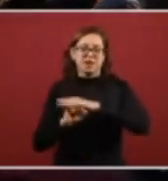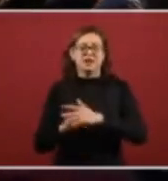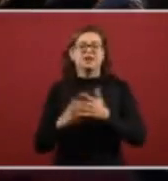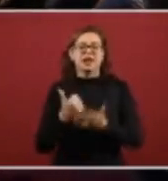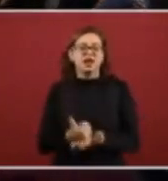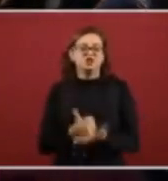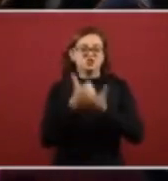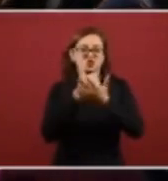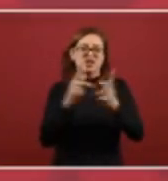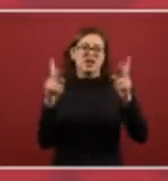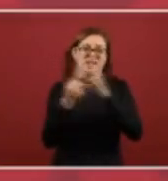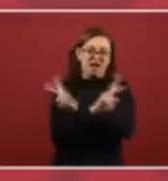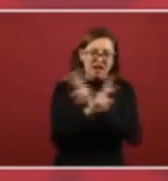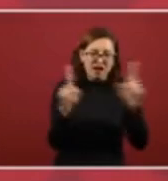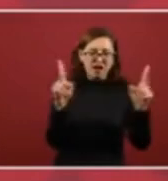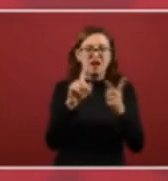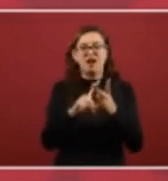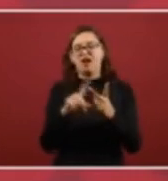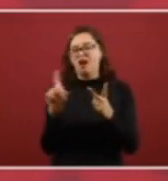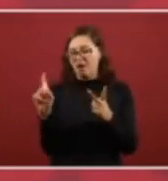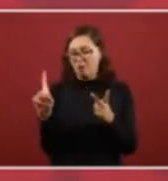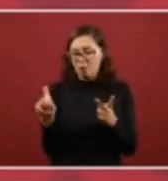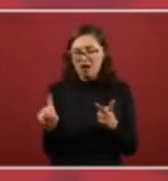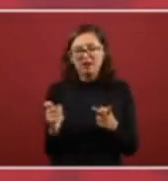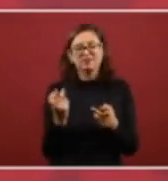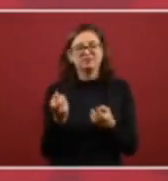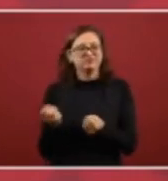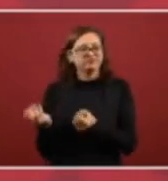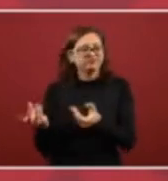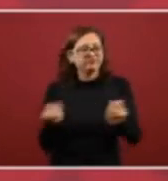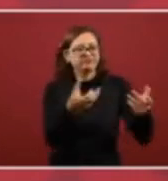to have oxygen.